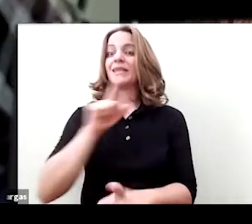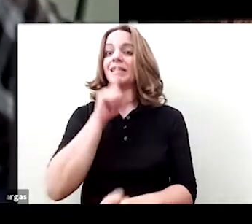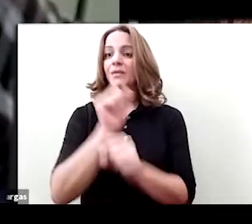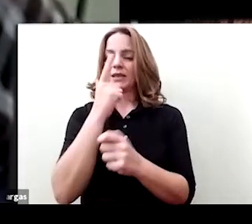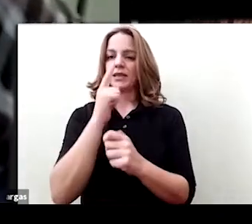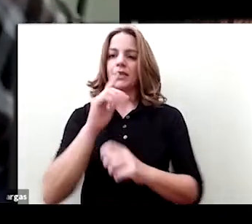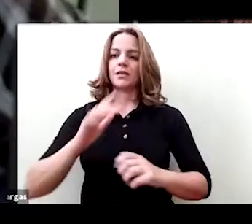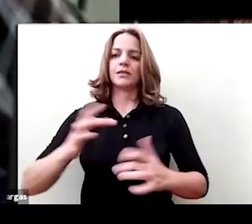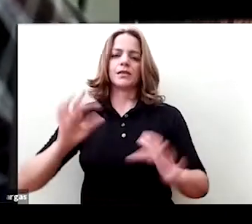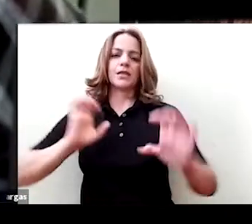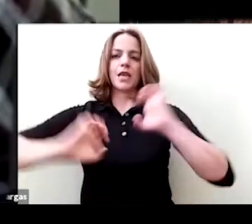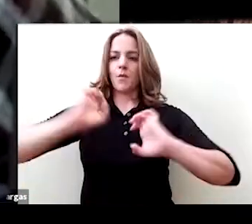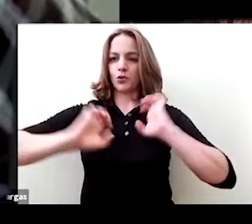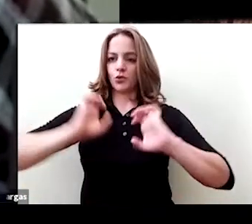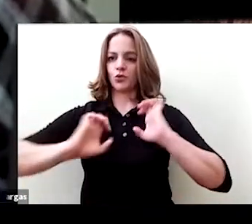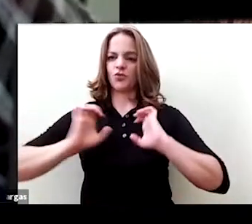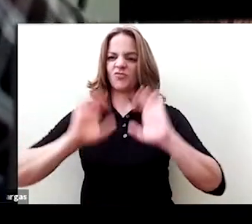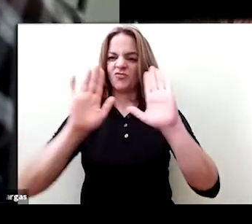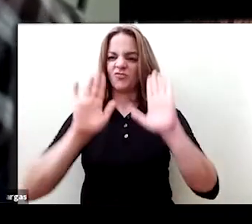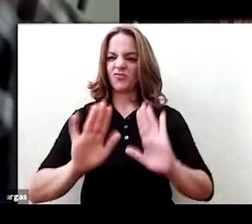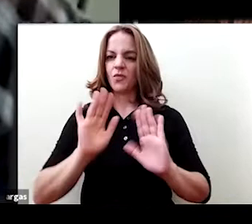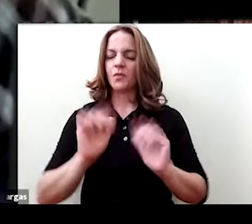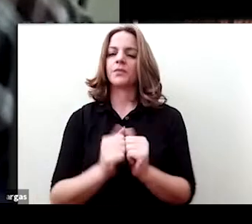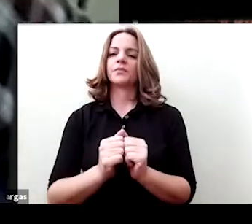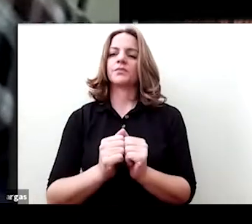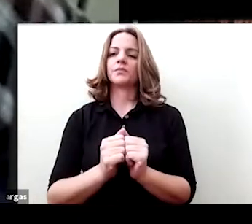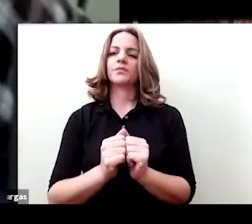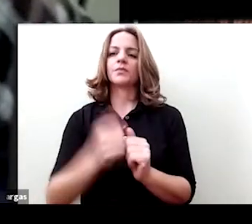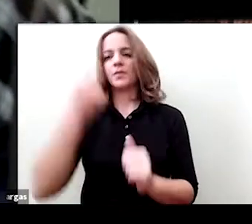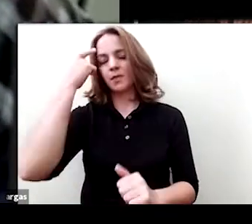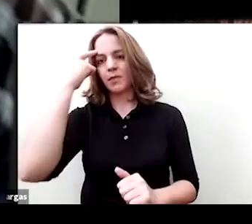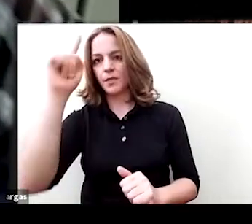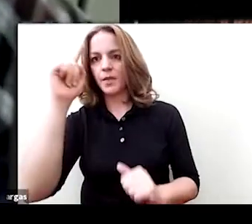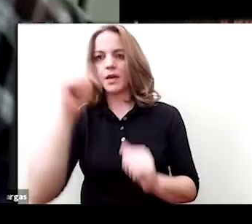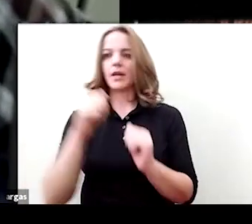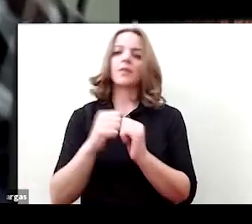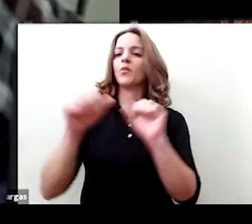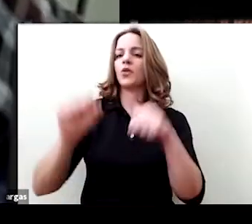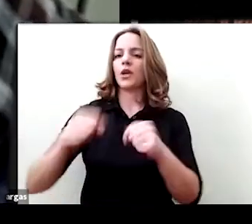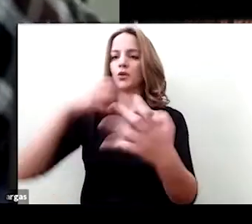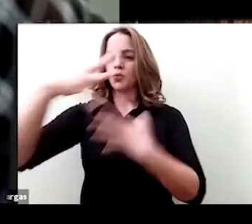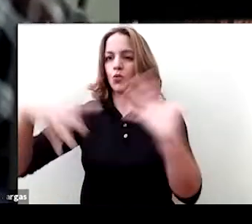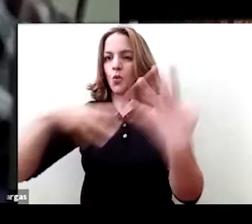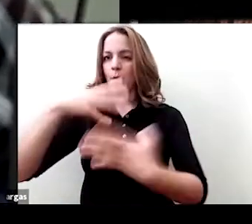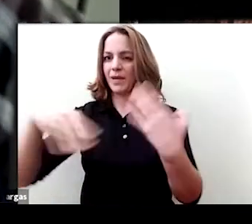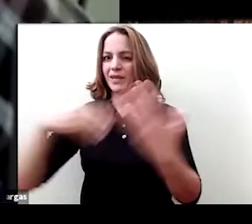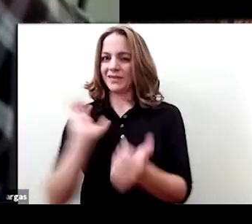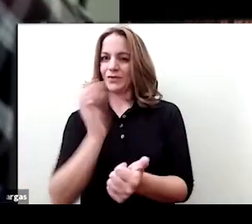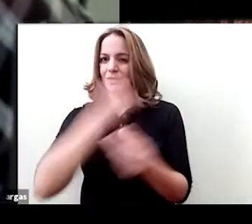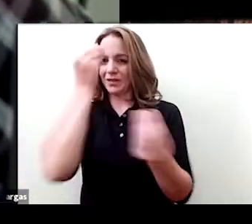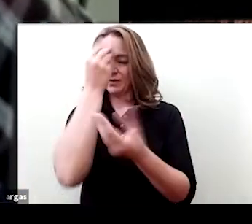groundwork for what the Central Library and Archives is, what we try to do, what our